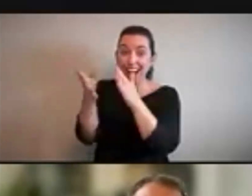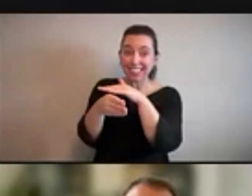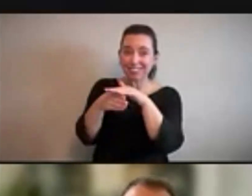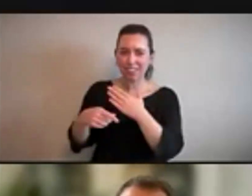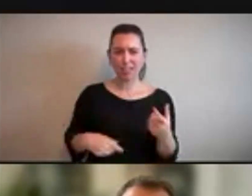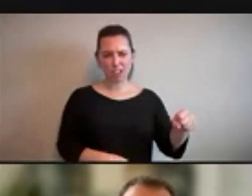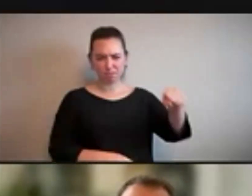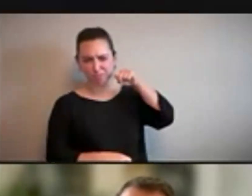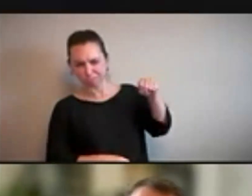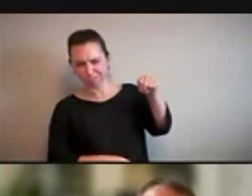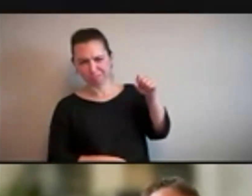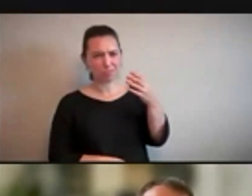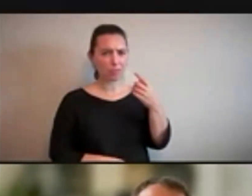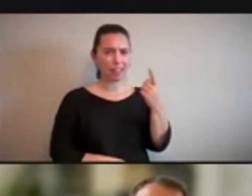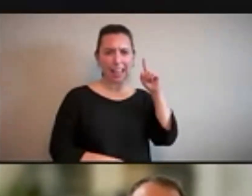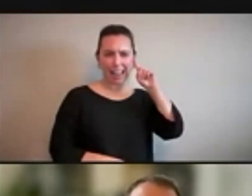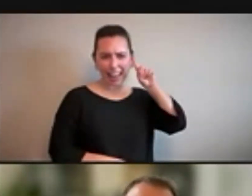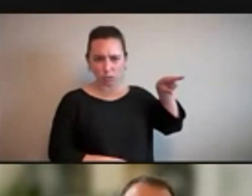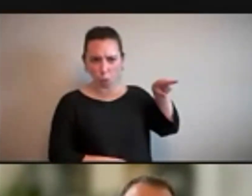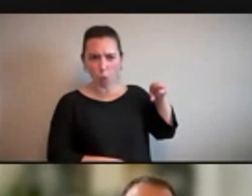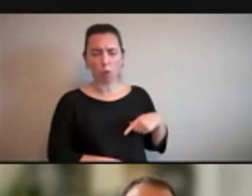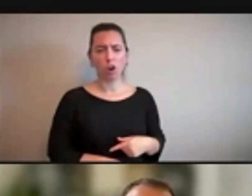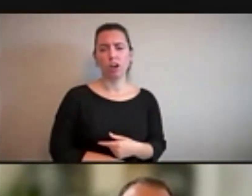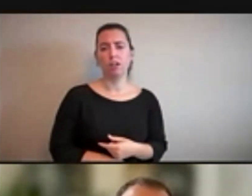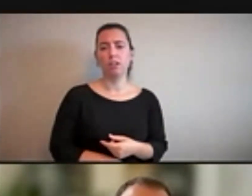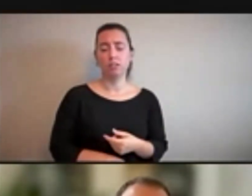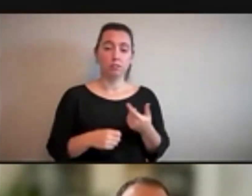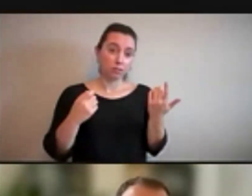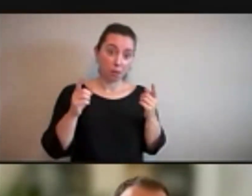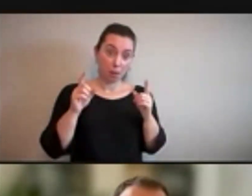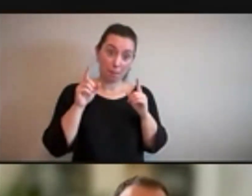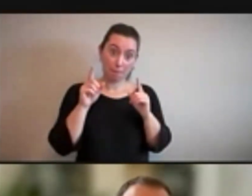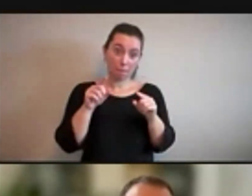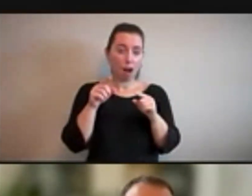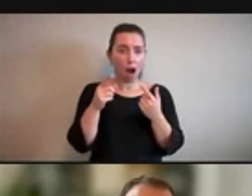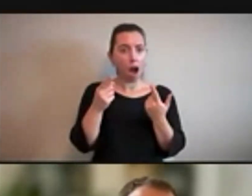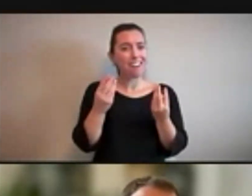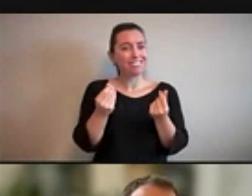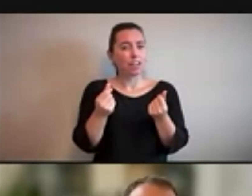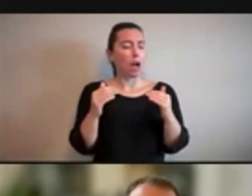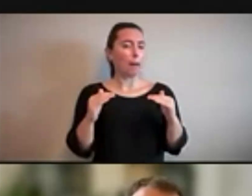our impulses. But I feel, that kind of the impulse is getting stronger.